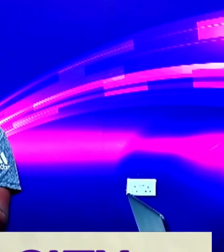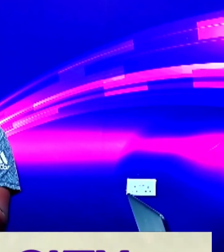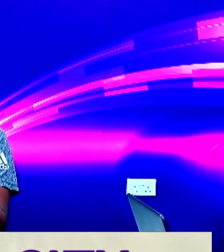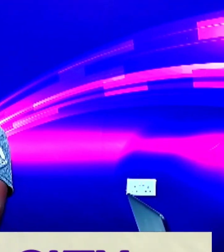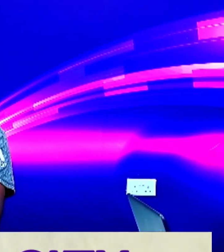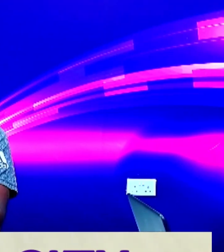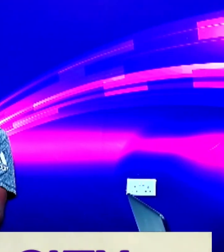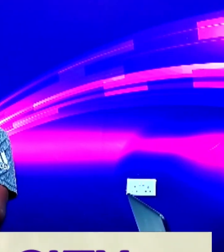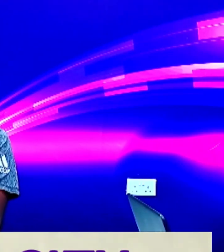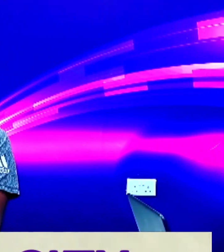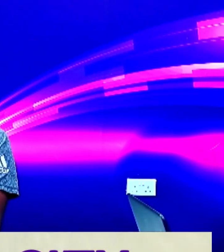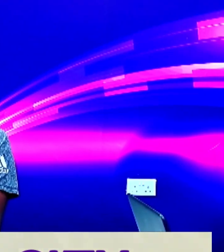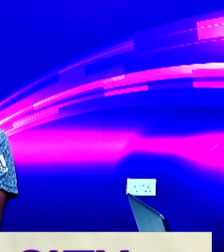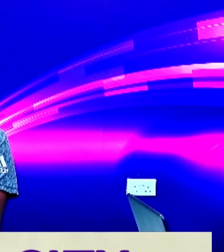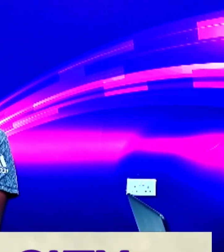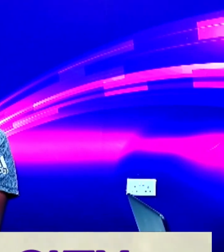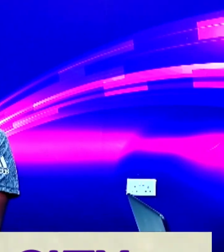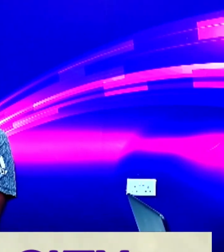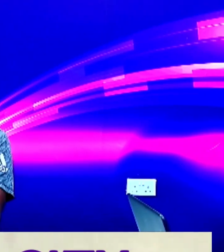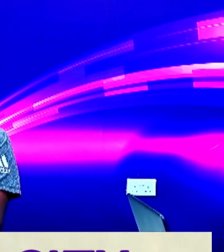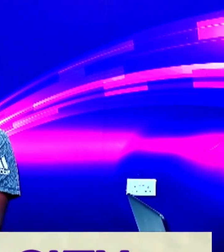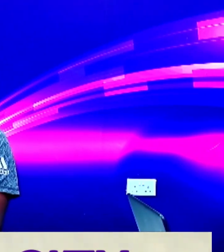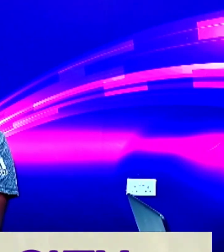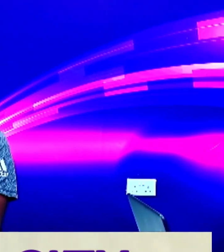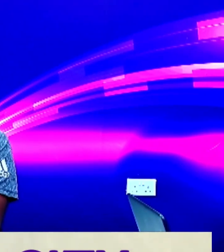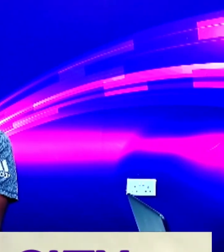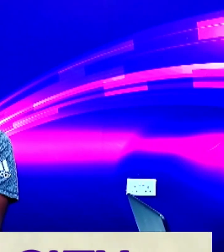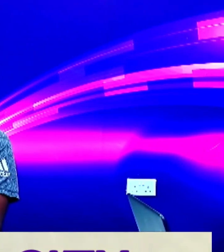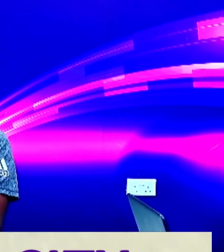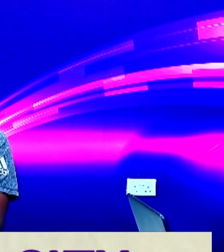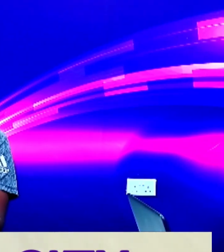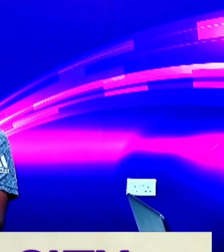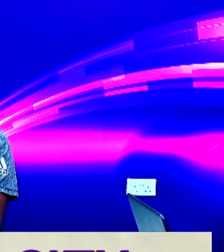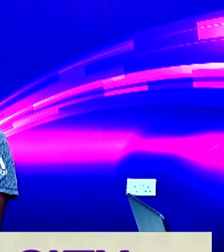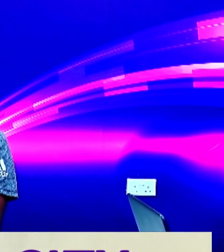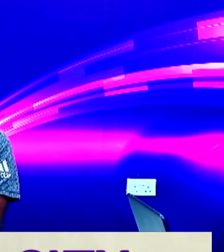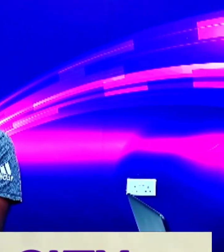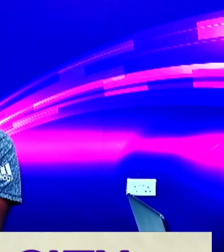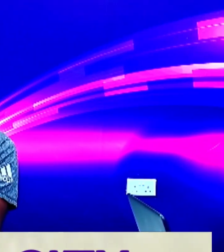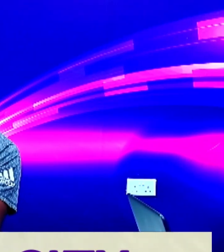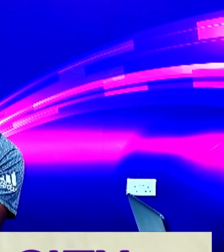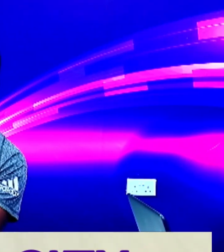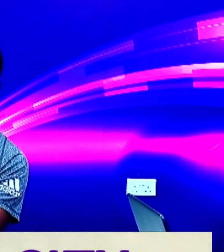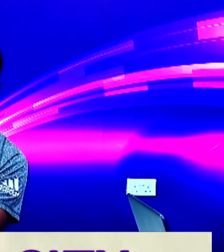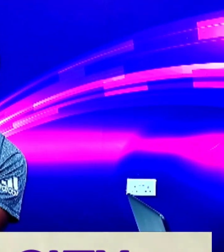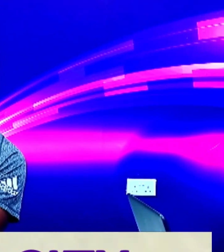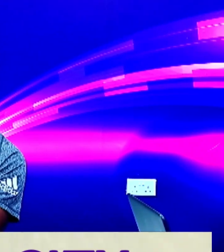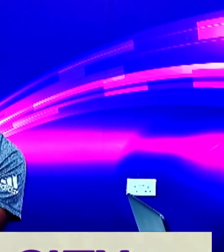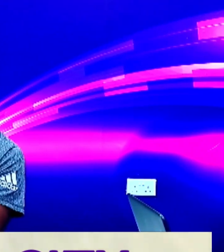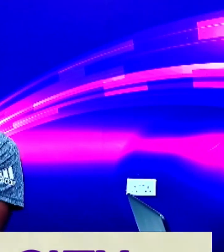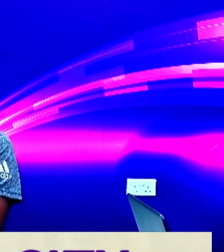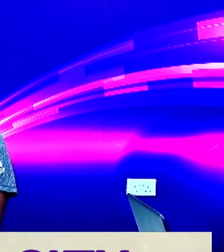So in Africa competition, they don't have a lot of goals. So probably I'll say Tanzania 1,